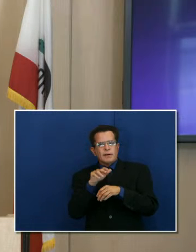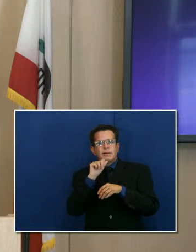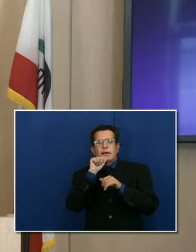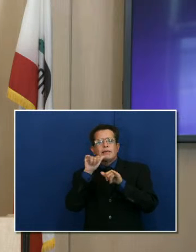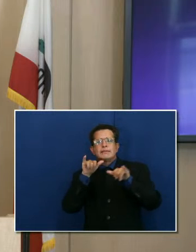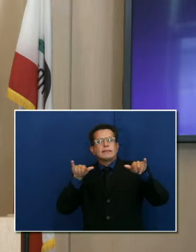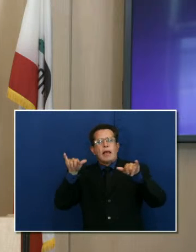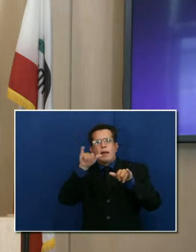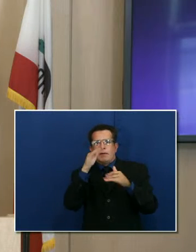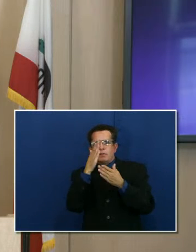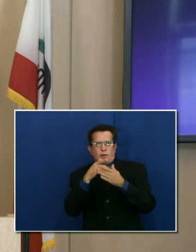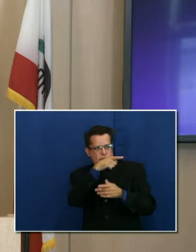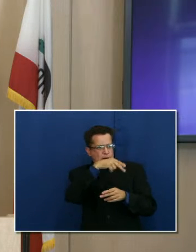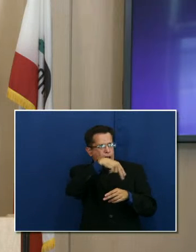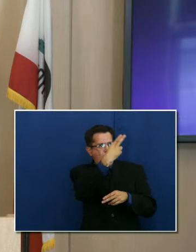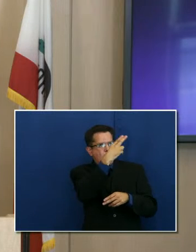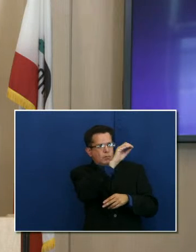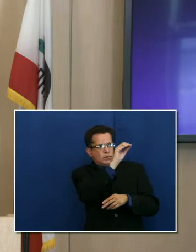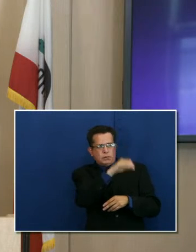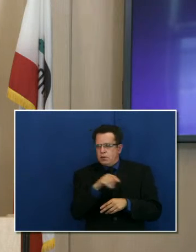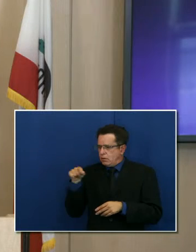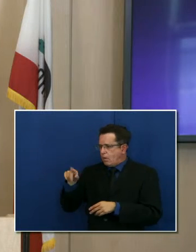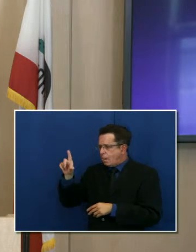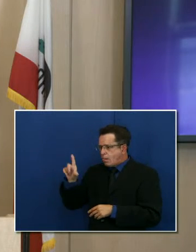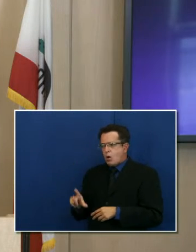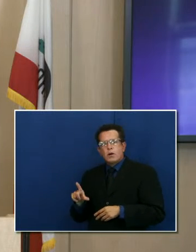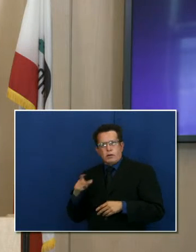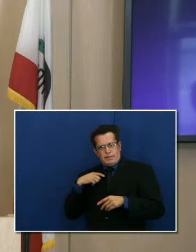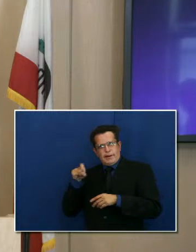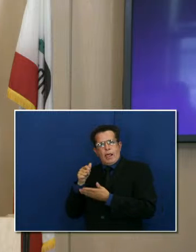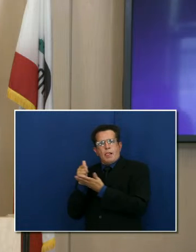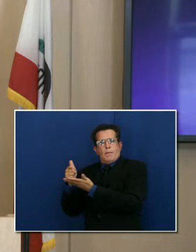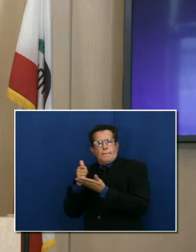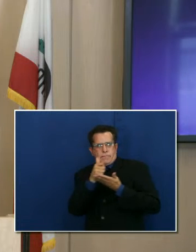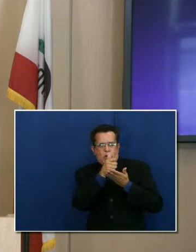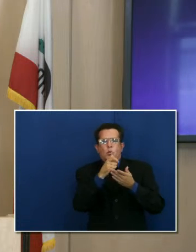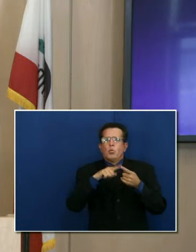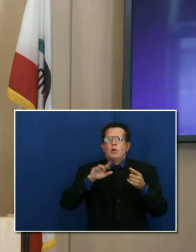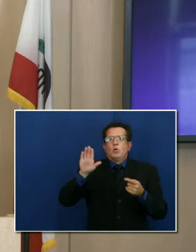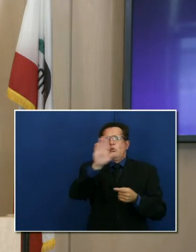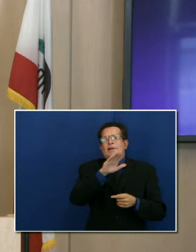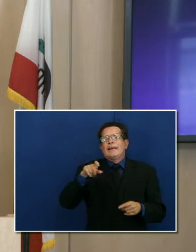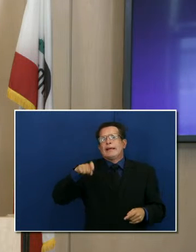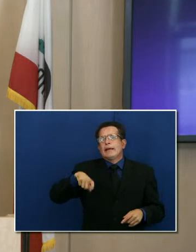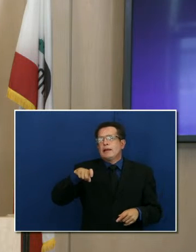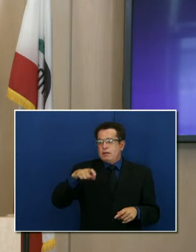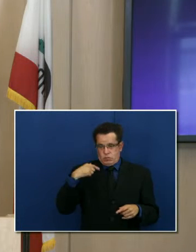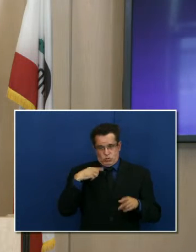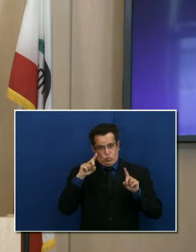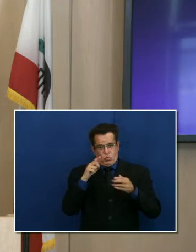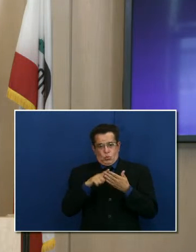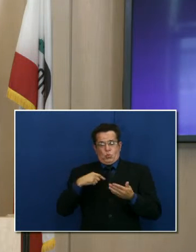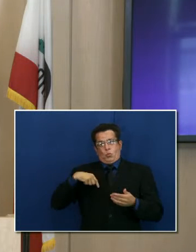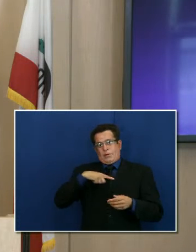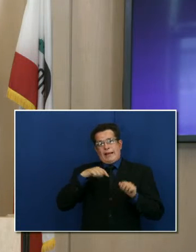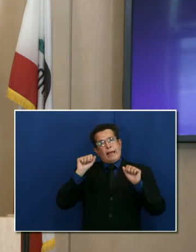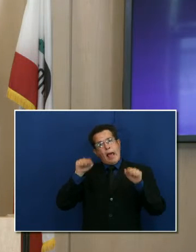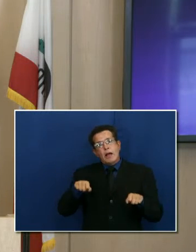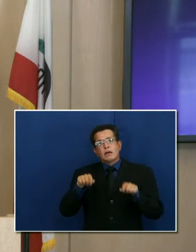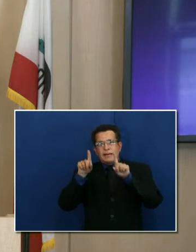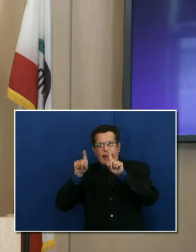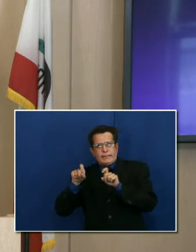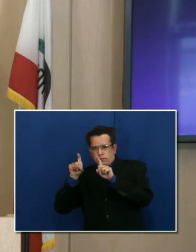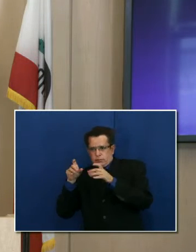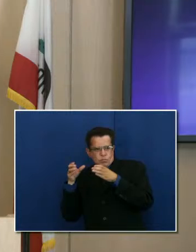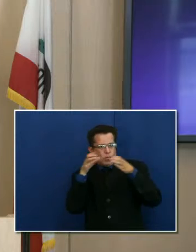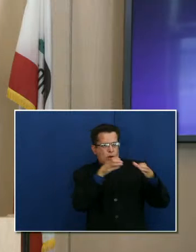Historic inequities that are present have been exacerbated by COVID-19, and we've certainly been doing everything we can, moving testing